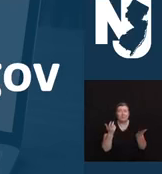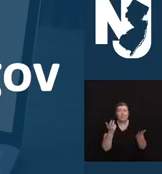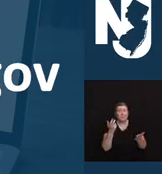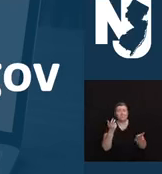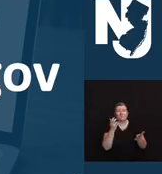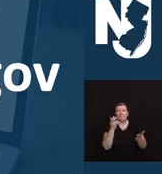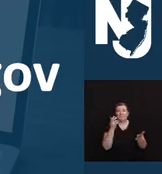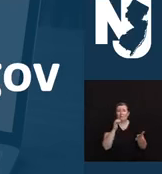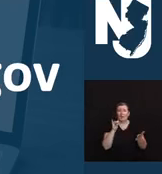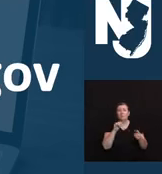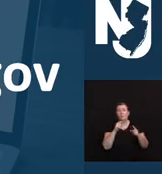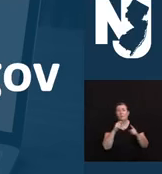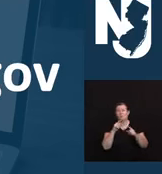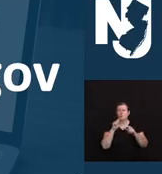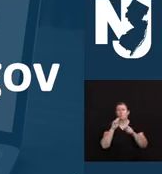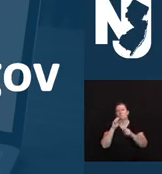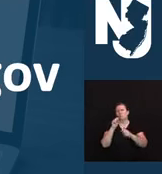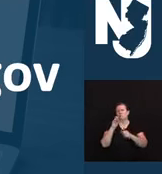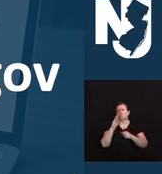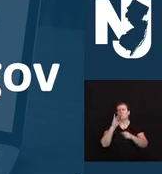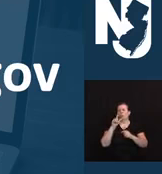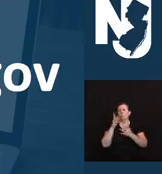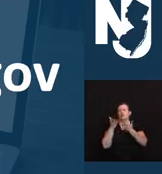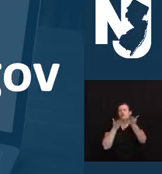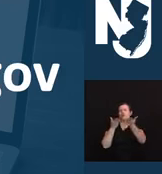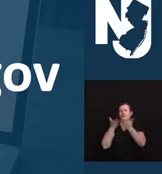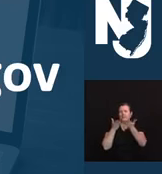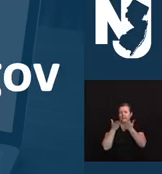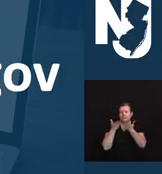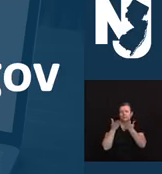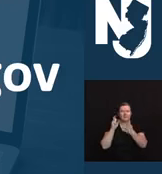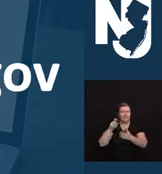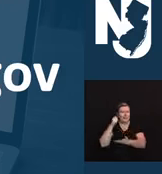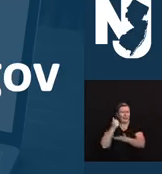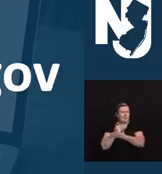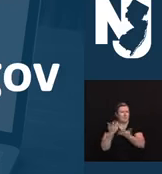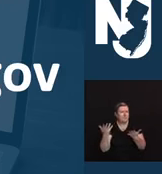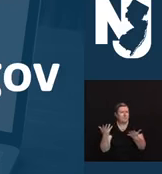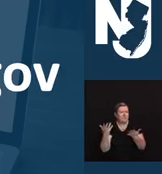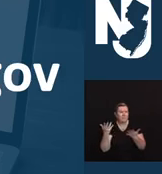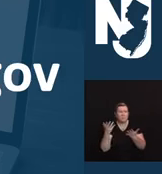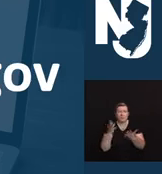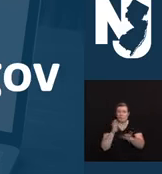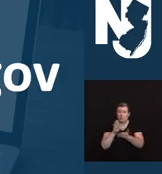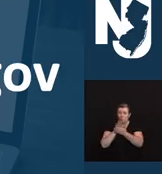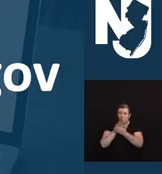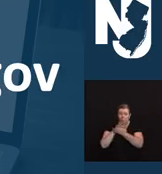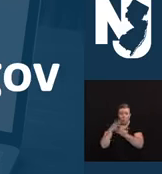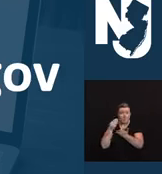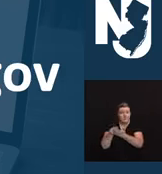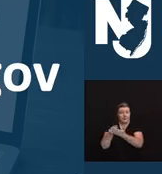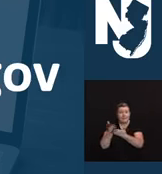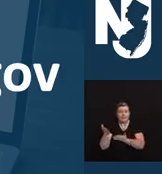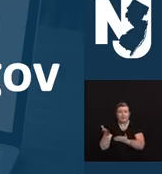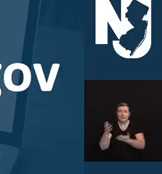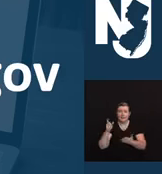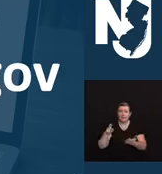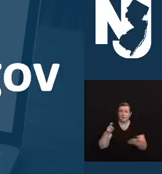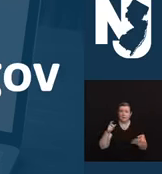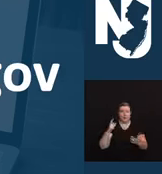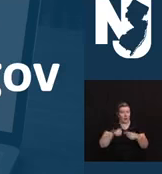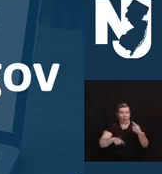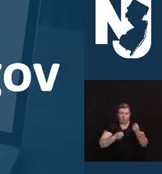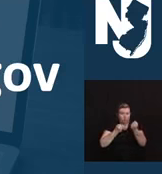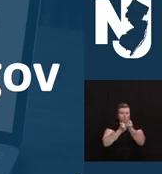upon. School funding is especially critical because we cannot fully support our